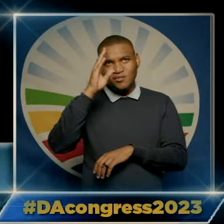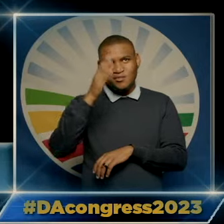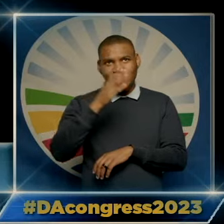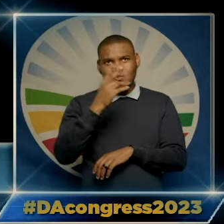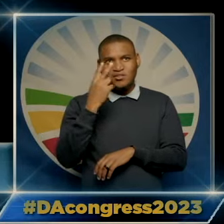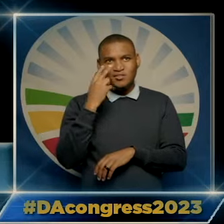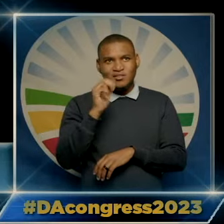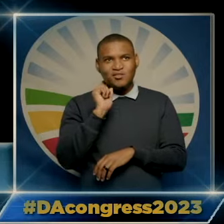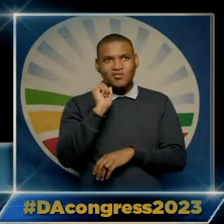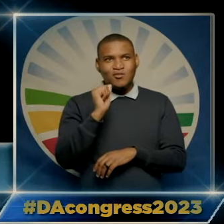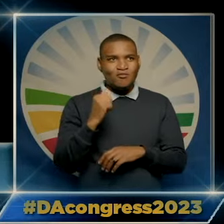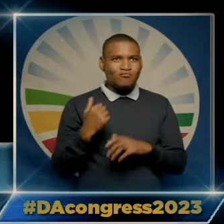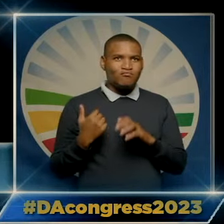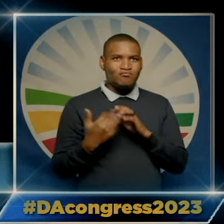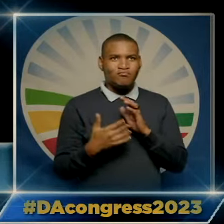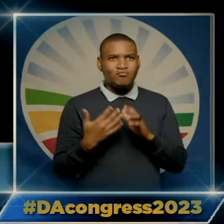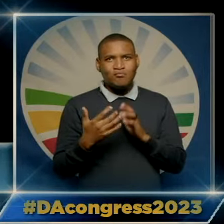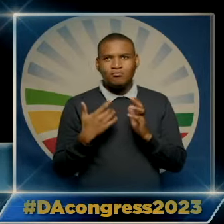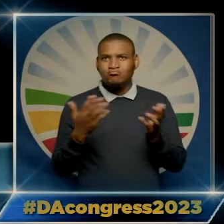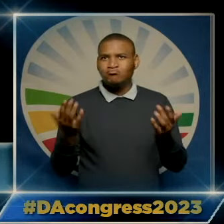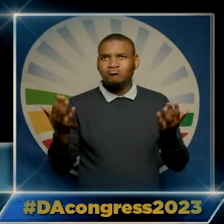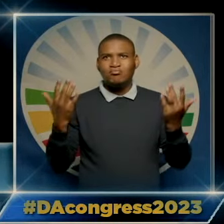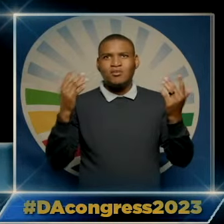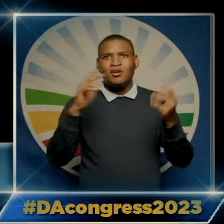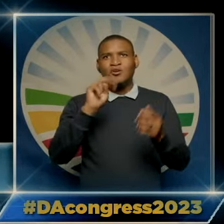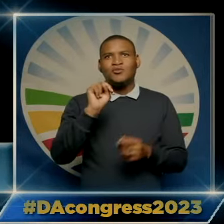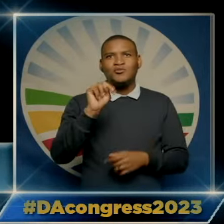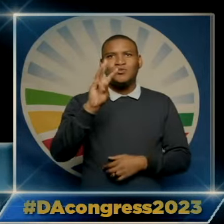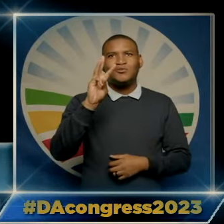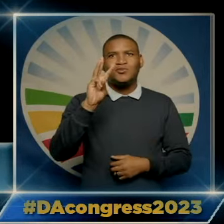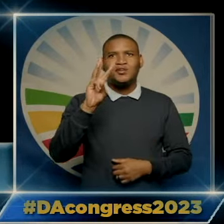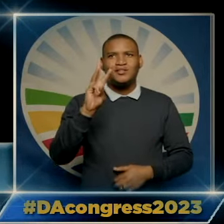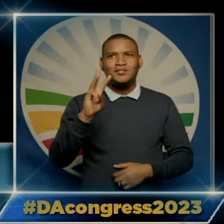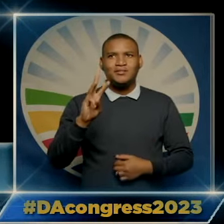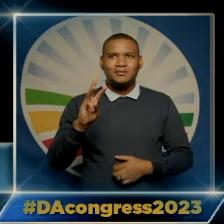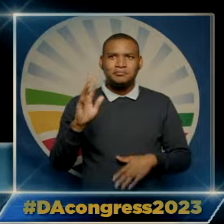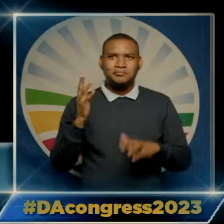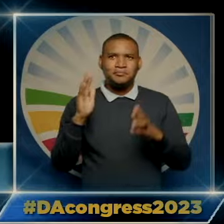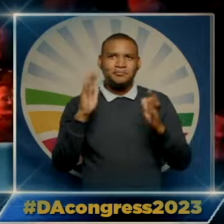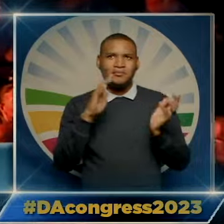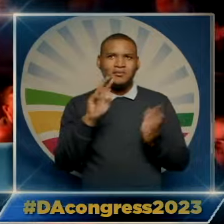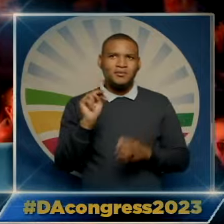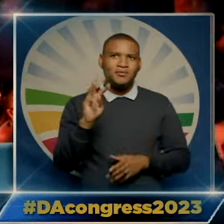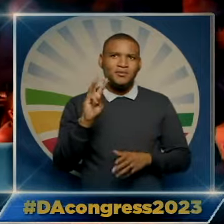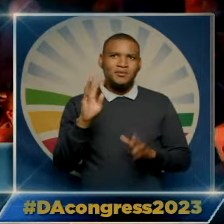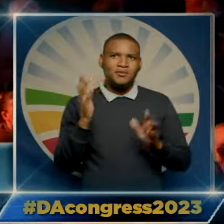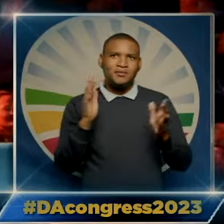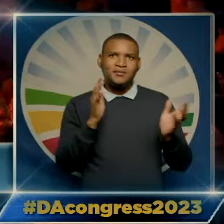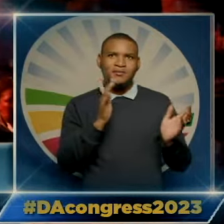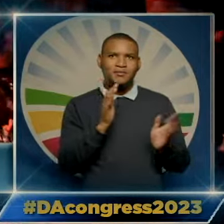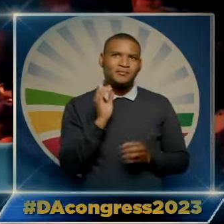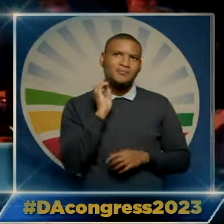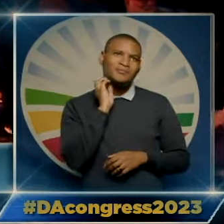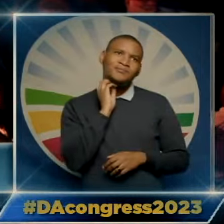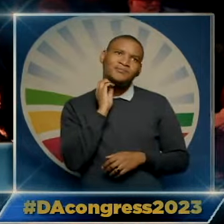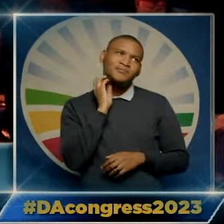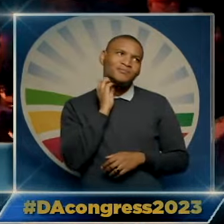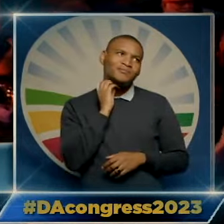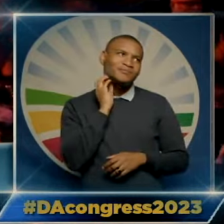Alona Democrats, let's give it for the Northwest! Aye, Northwest, aye.